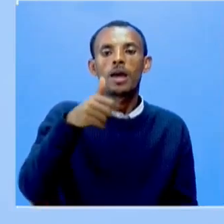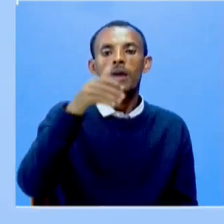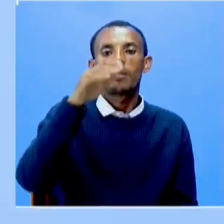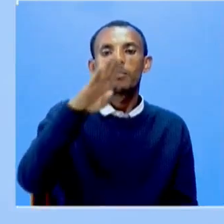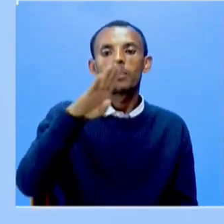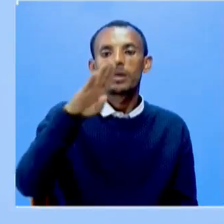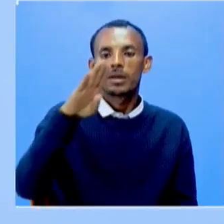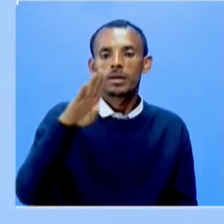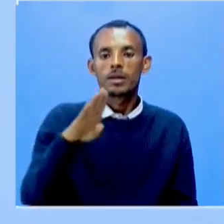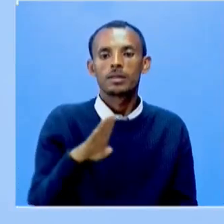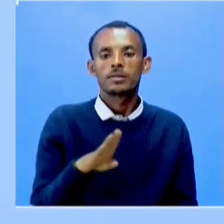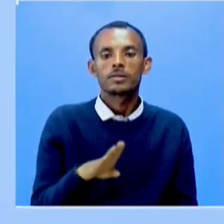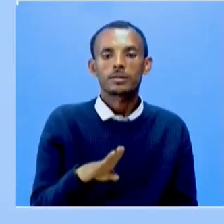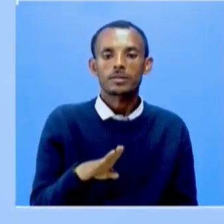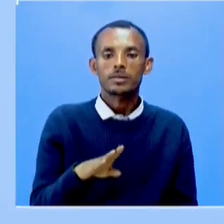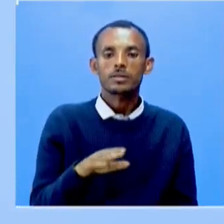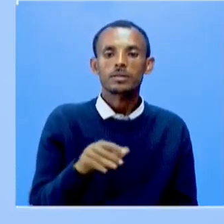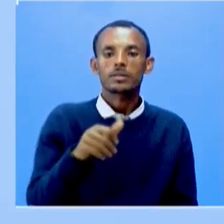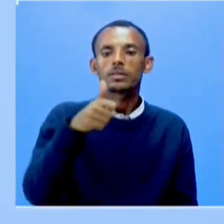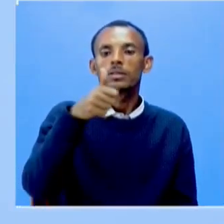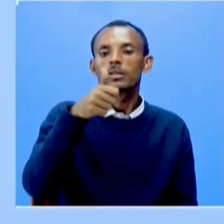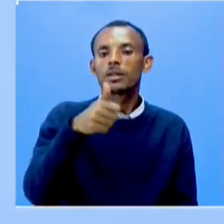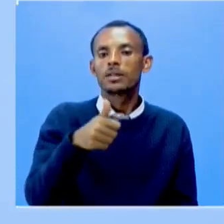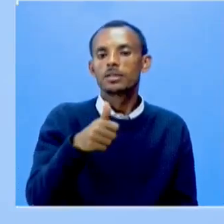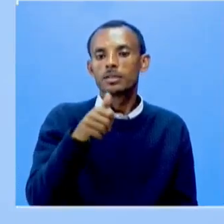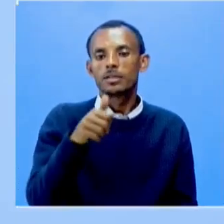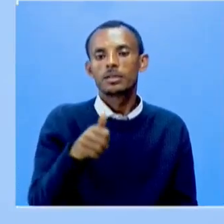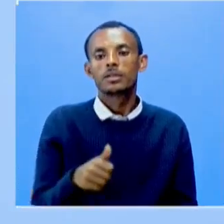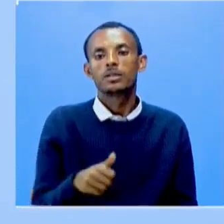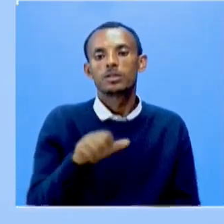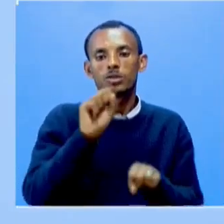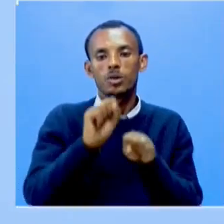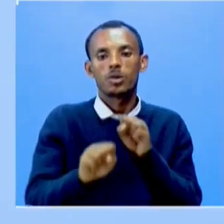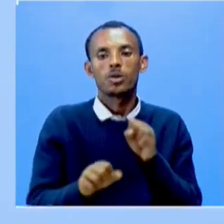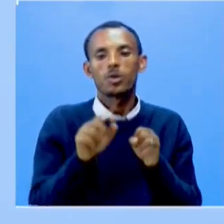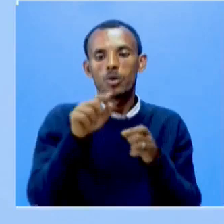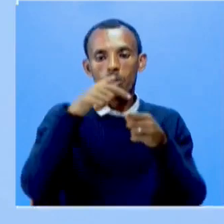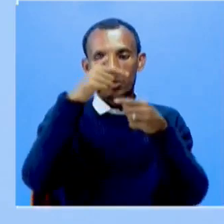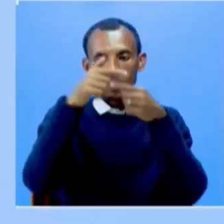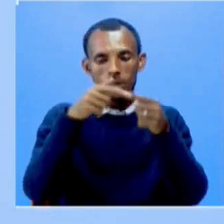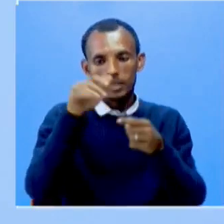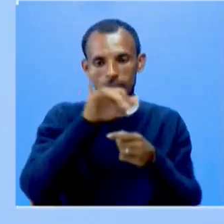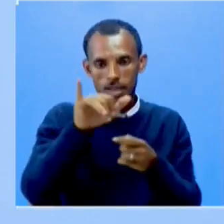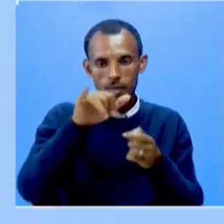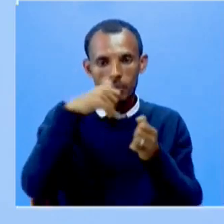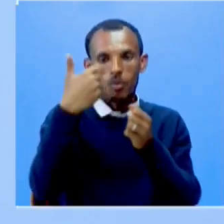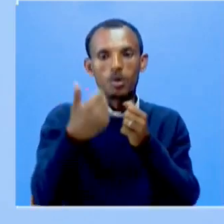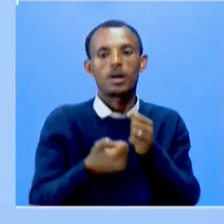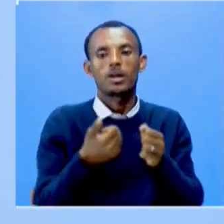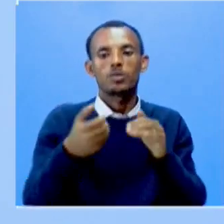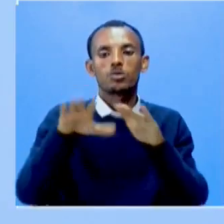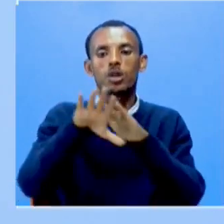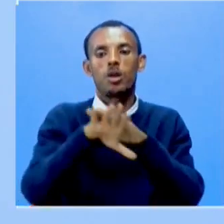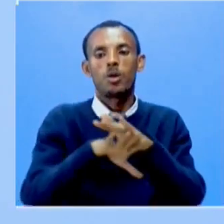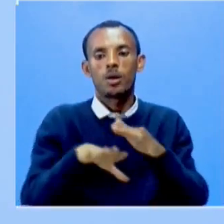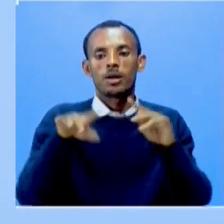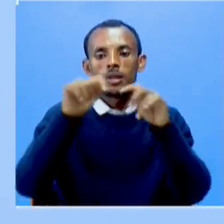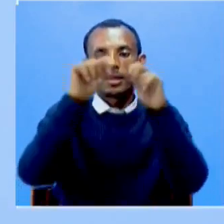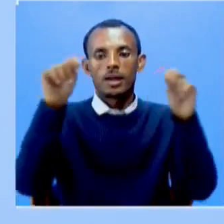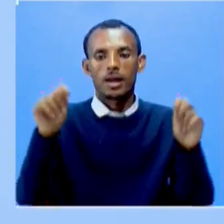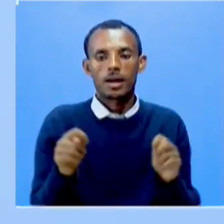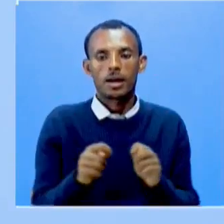ABC, from this mark to this mark. So you go in the same order for the lower triangle.